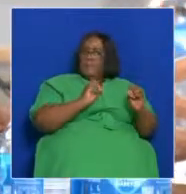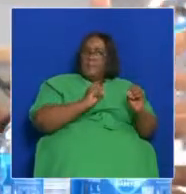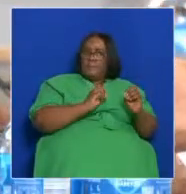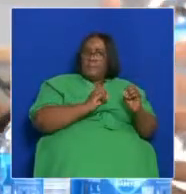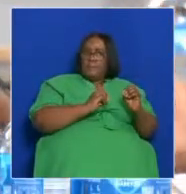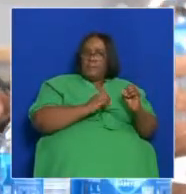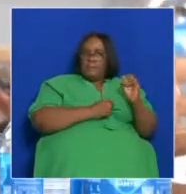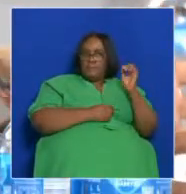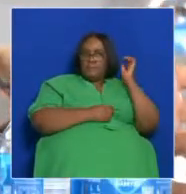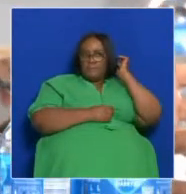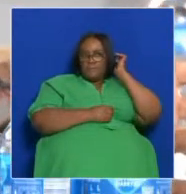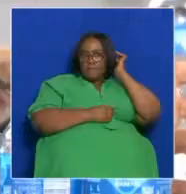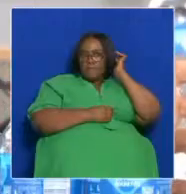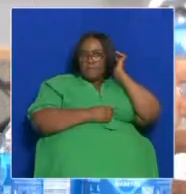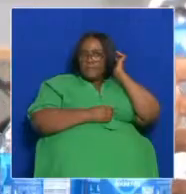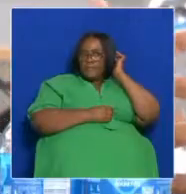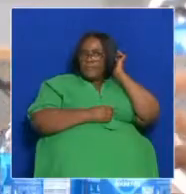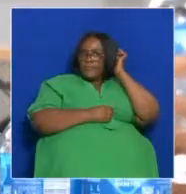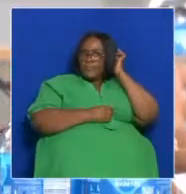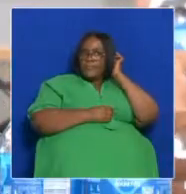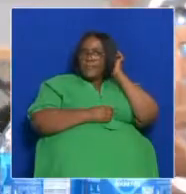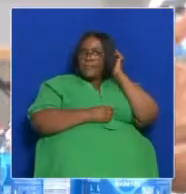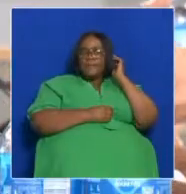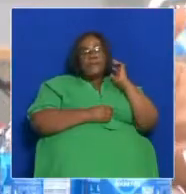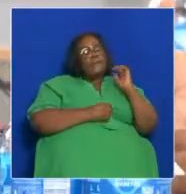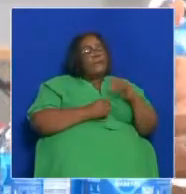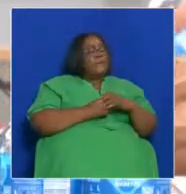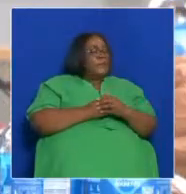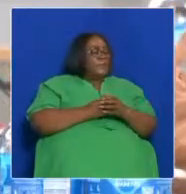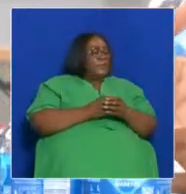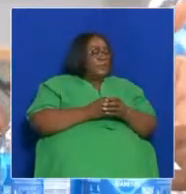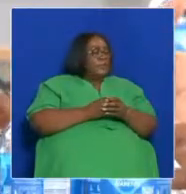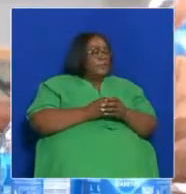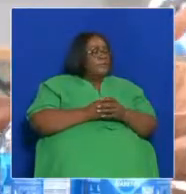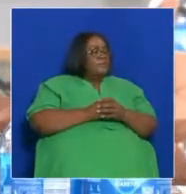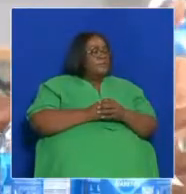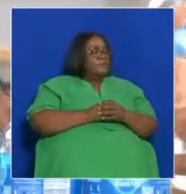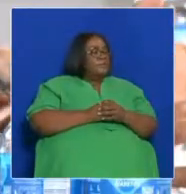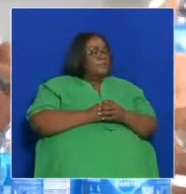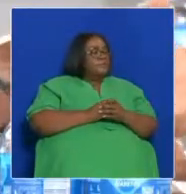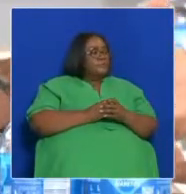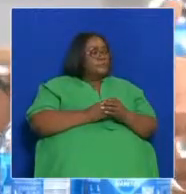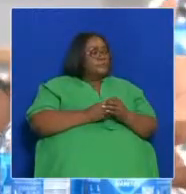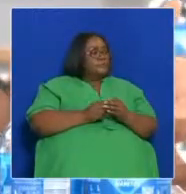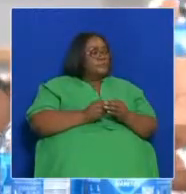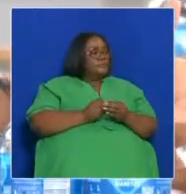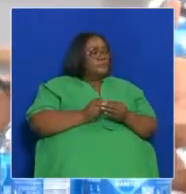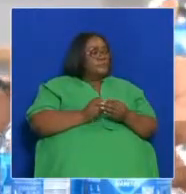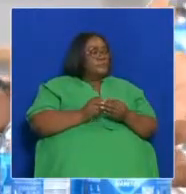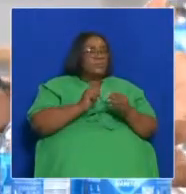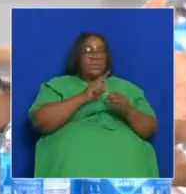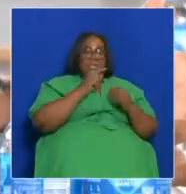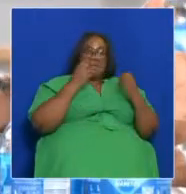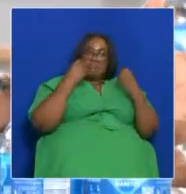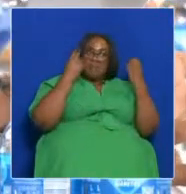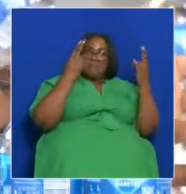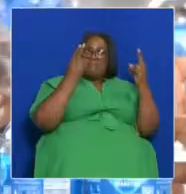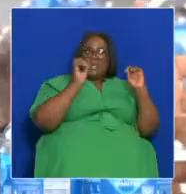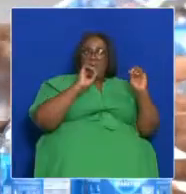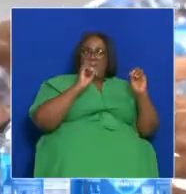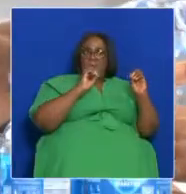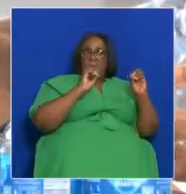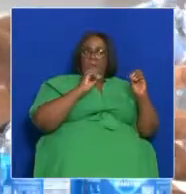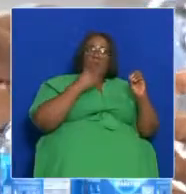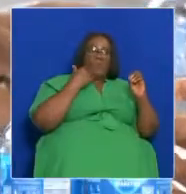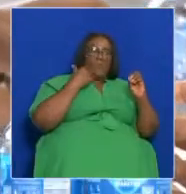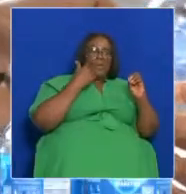his role and position when he gets excluded. Can you just say which one it is? And